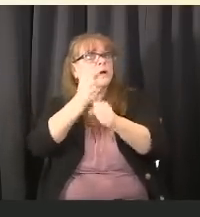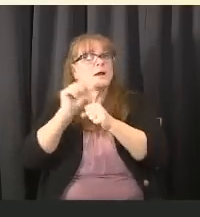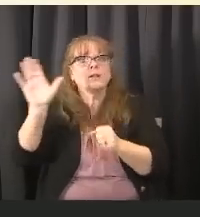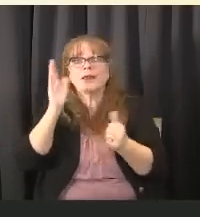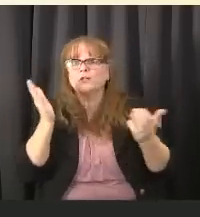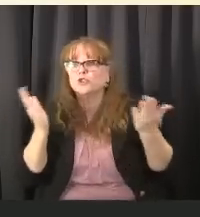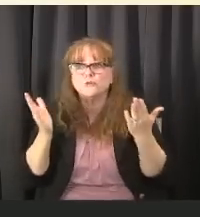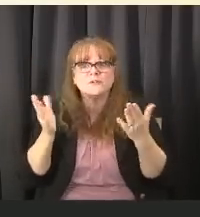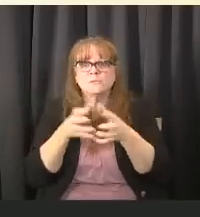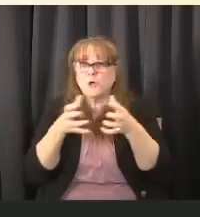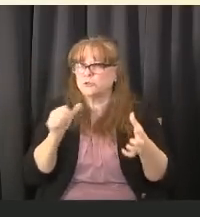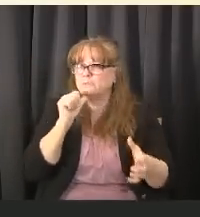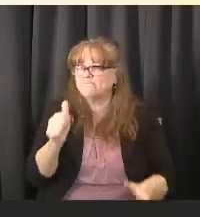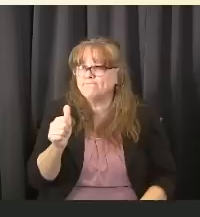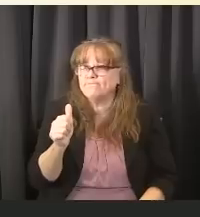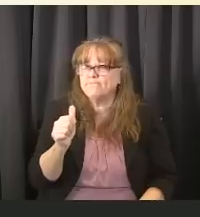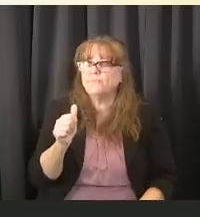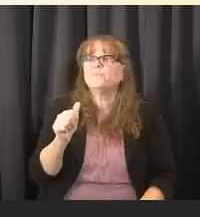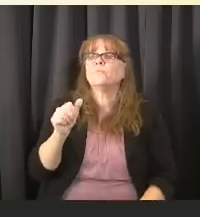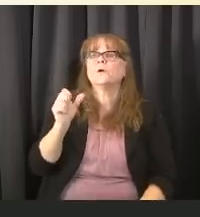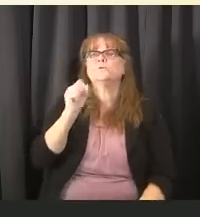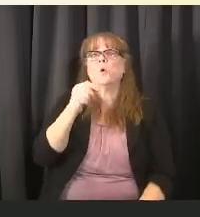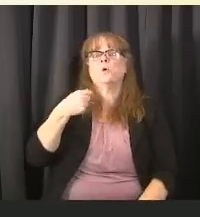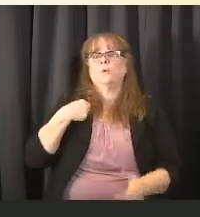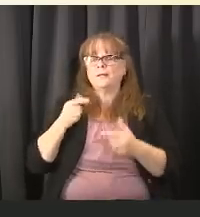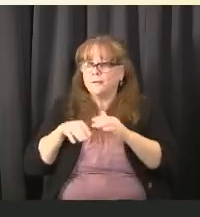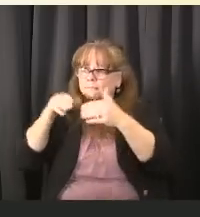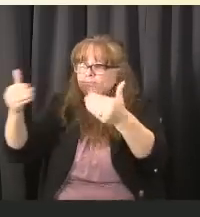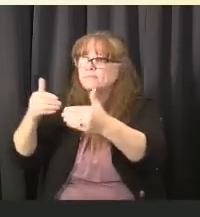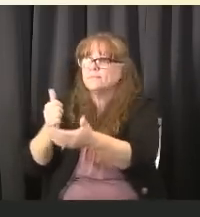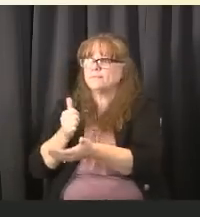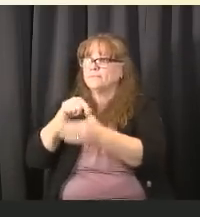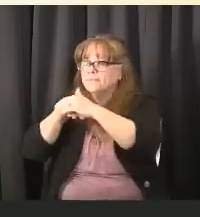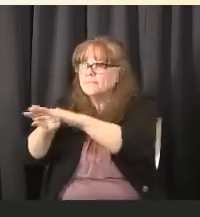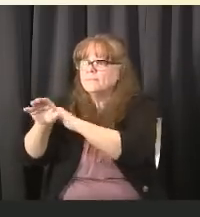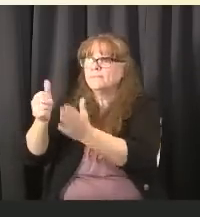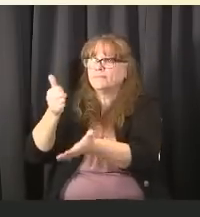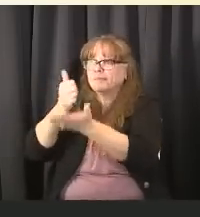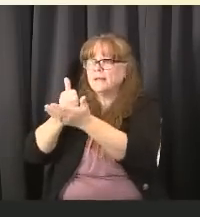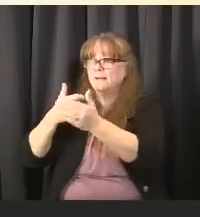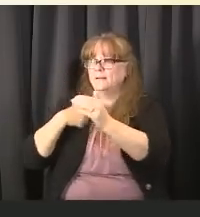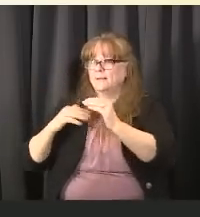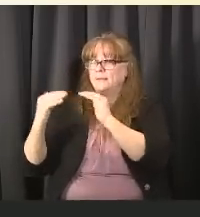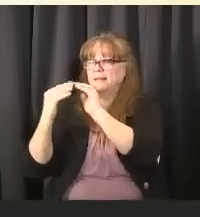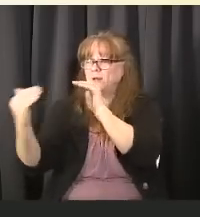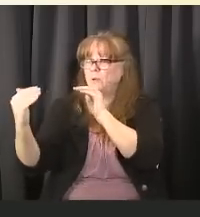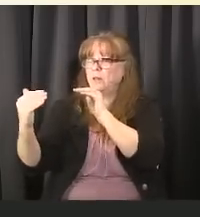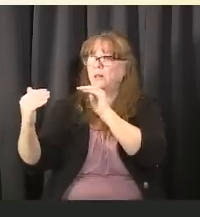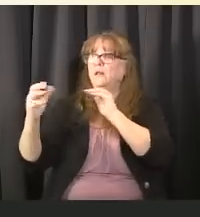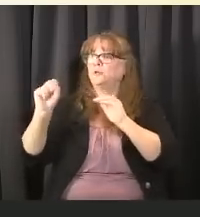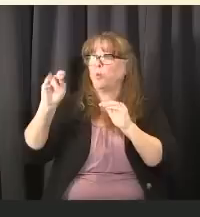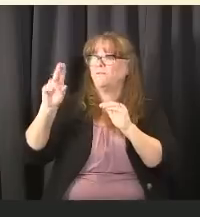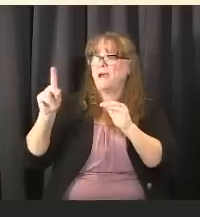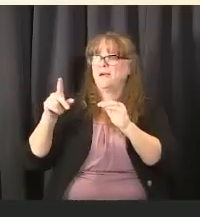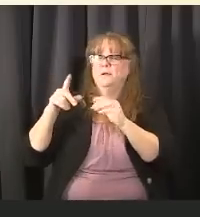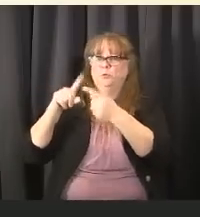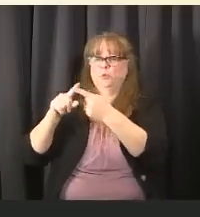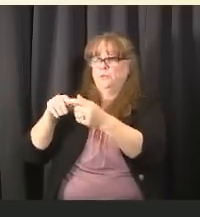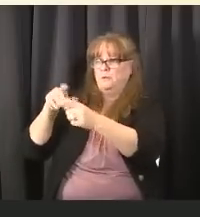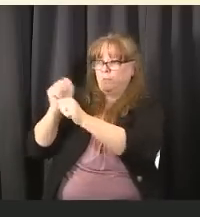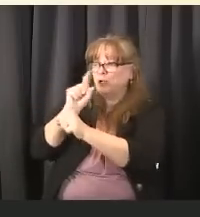many individuals as we can in the communities we serve. Up on the screen, you'll just see a map of